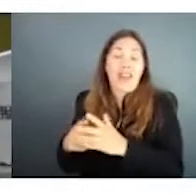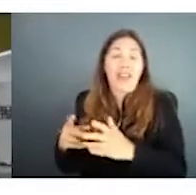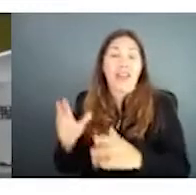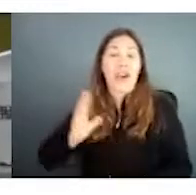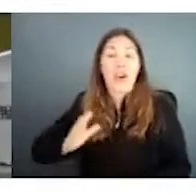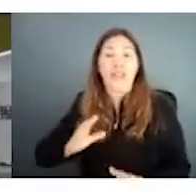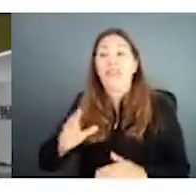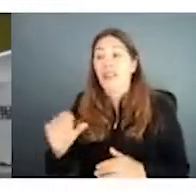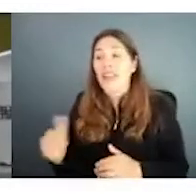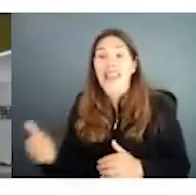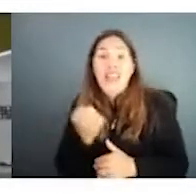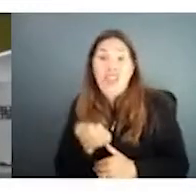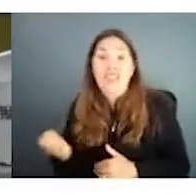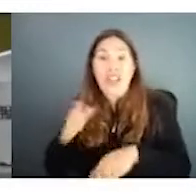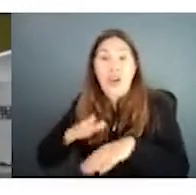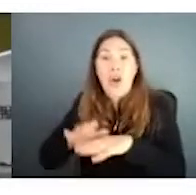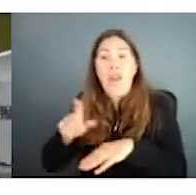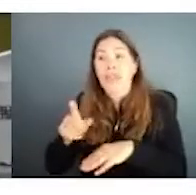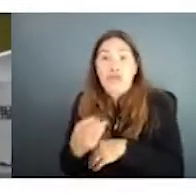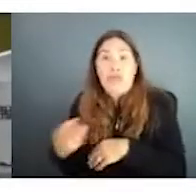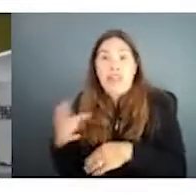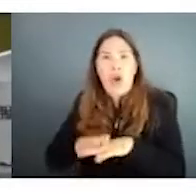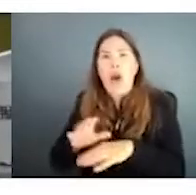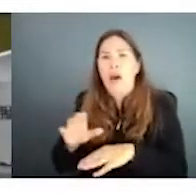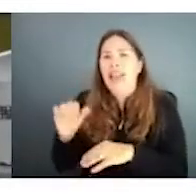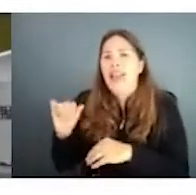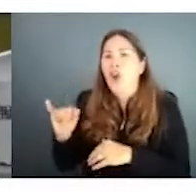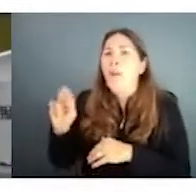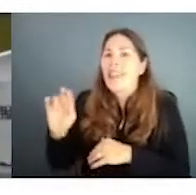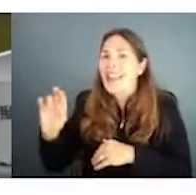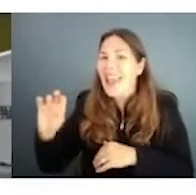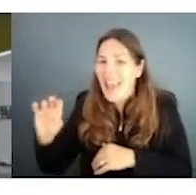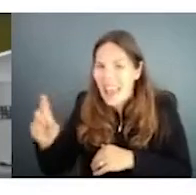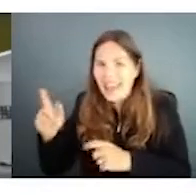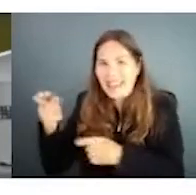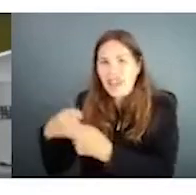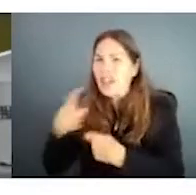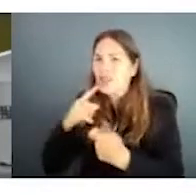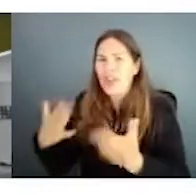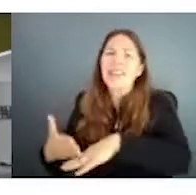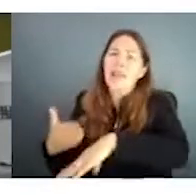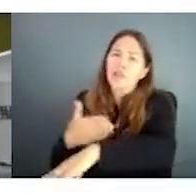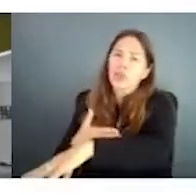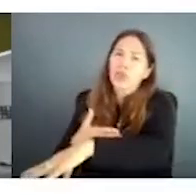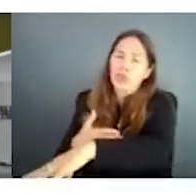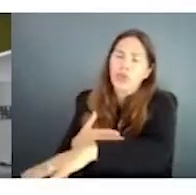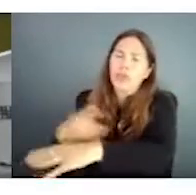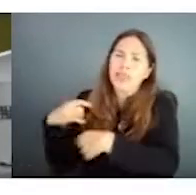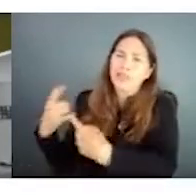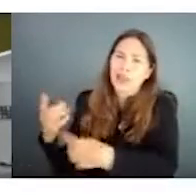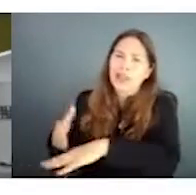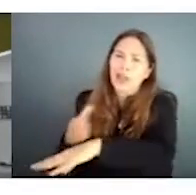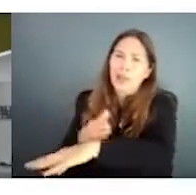a lot of other resources on the Adobe Ed Exchange. It's improved significantly over the past couple of years. So you can search